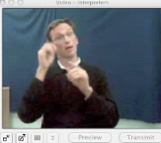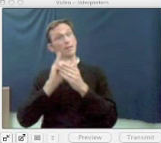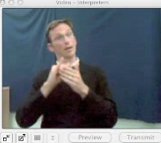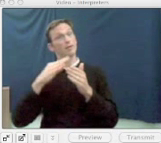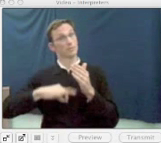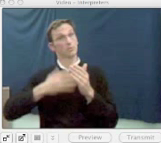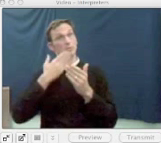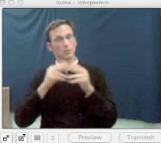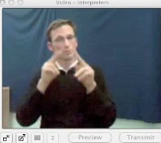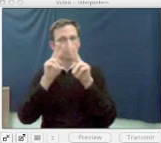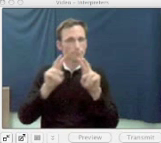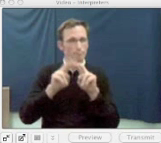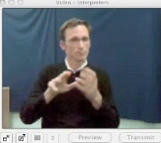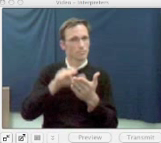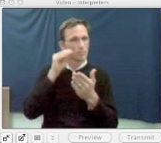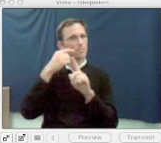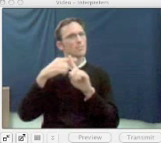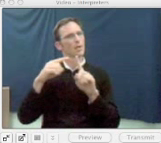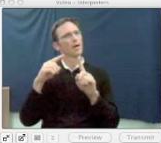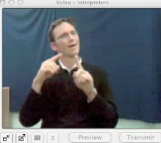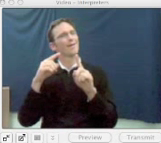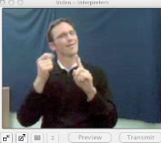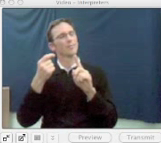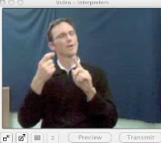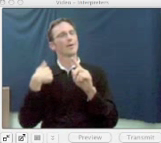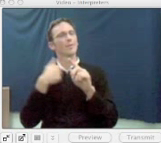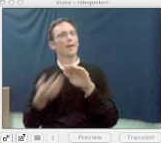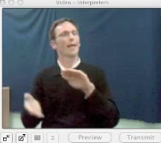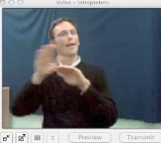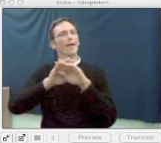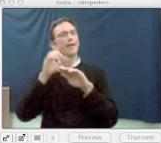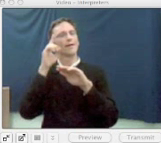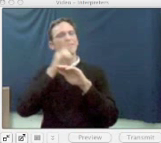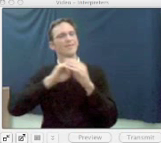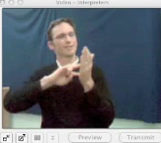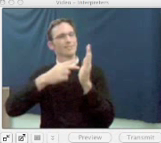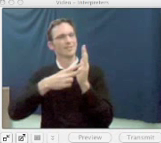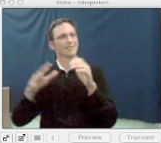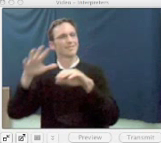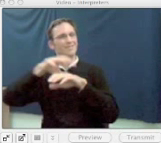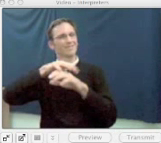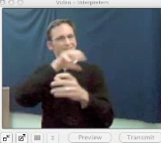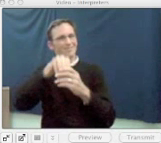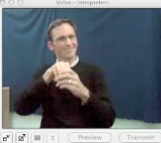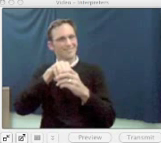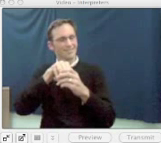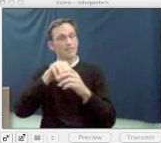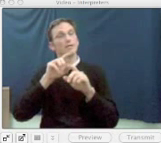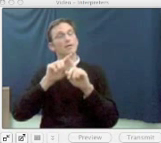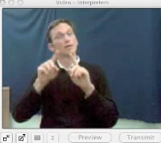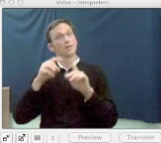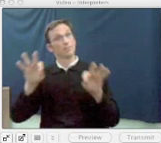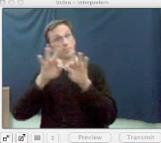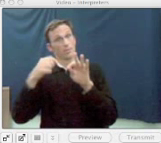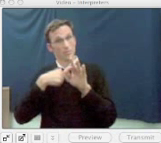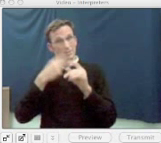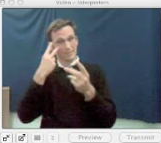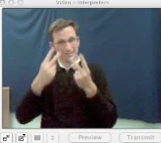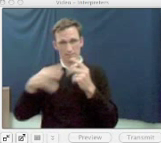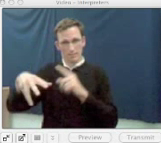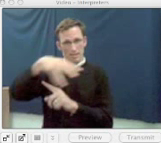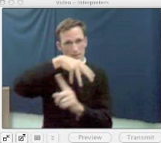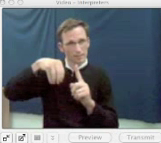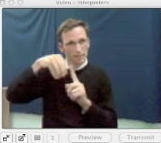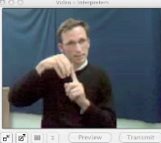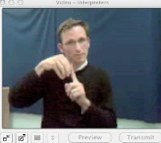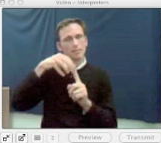taxonomy, we're trying to capture and understand and appreciate the important contextual factors and the